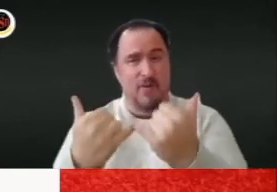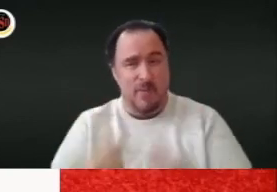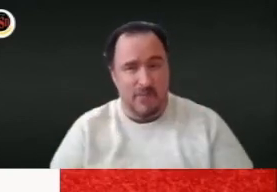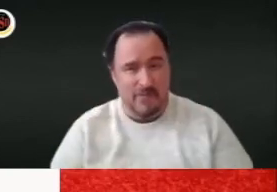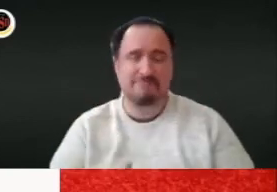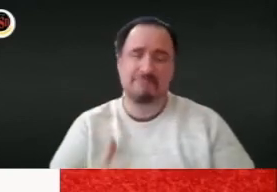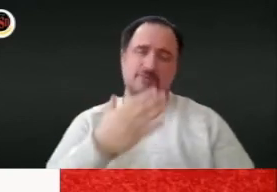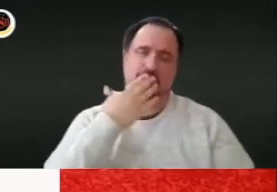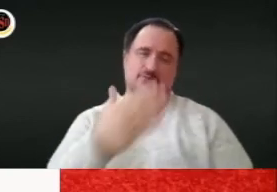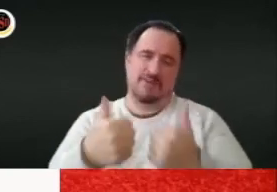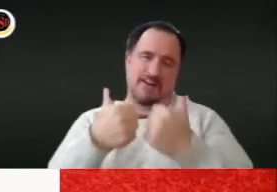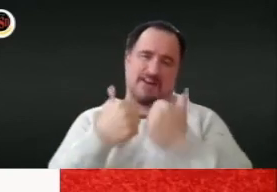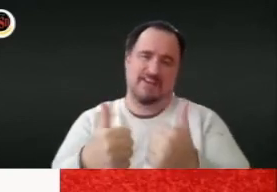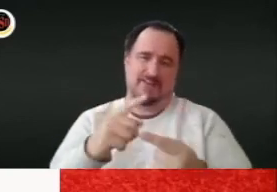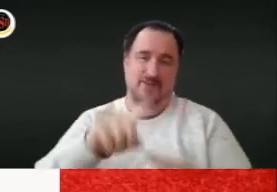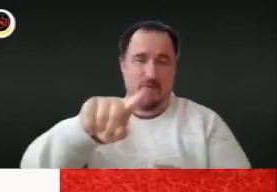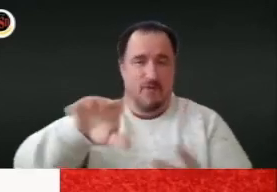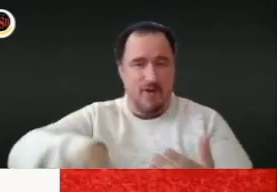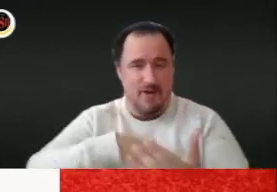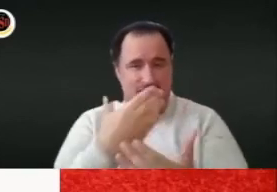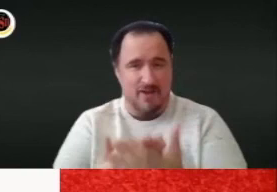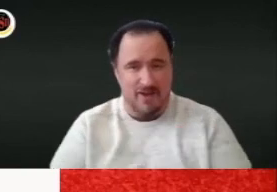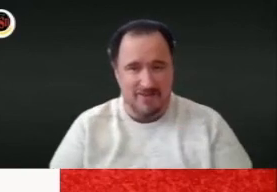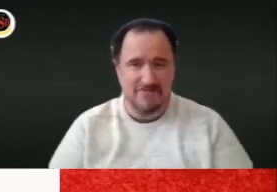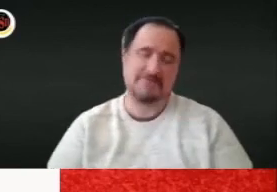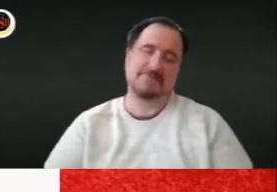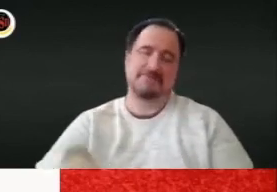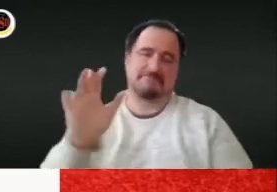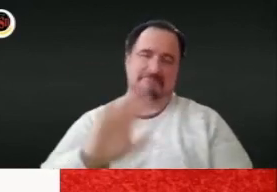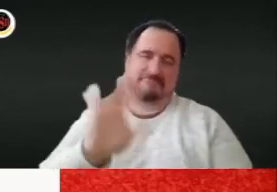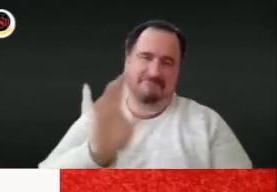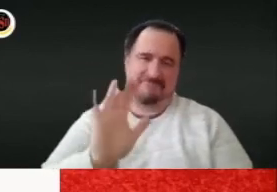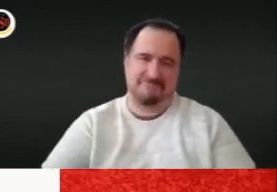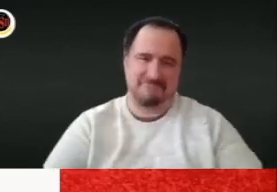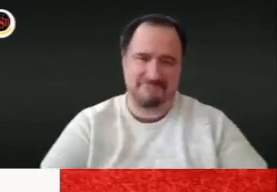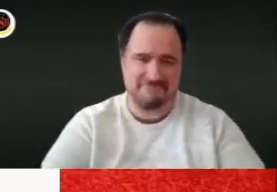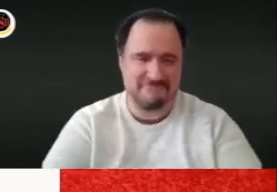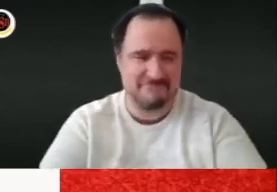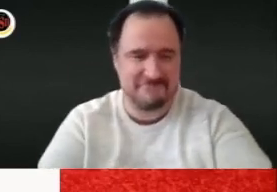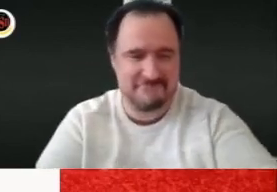you can go ahead and get a good start on those community service hours. All right, bye.